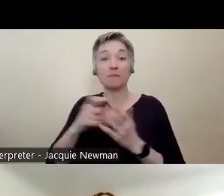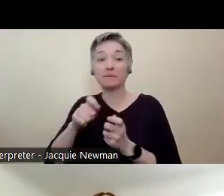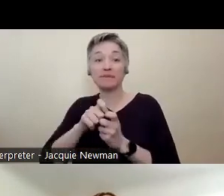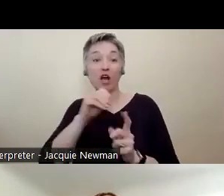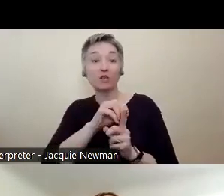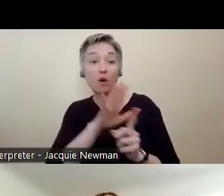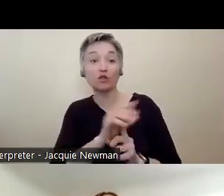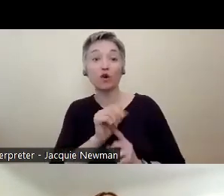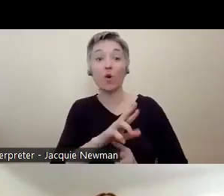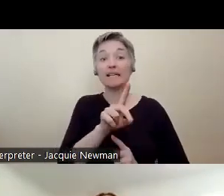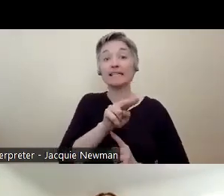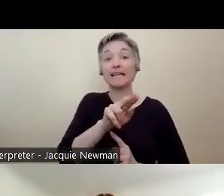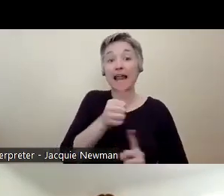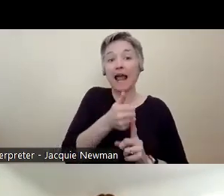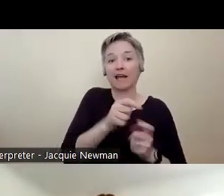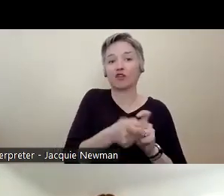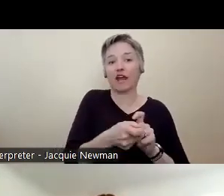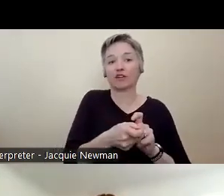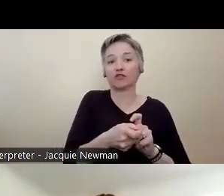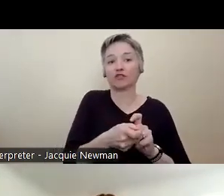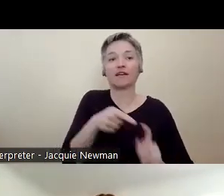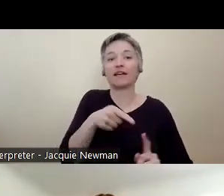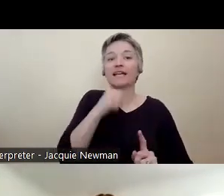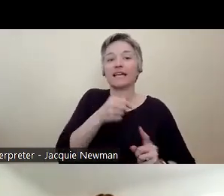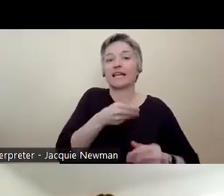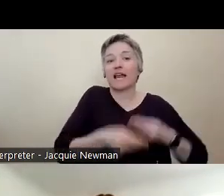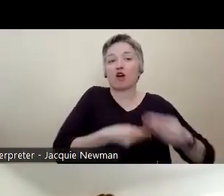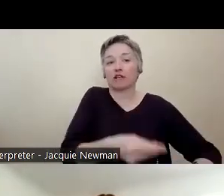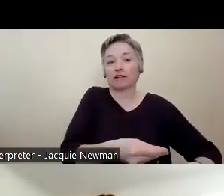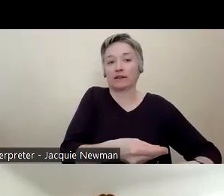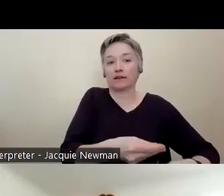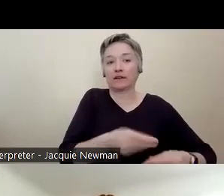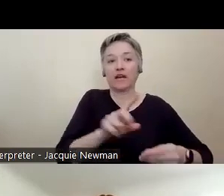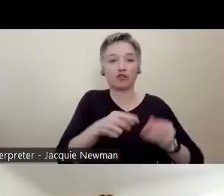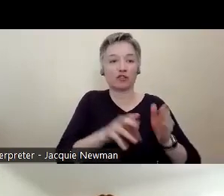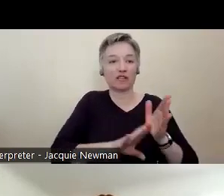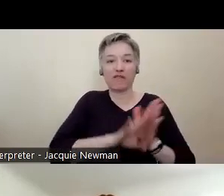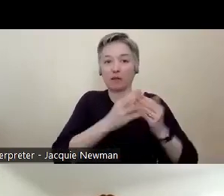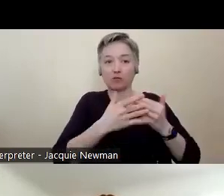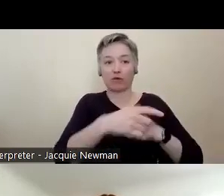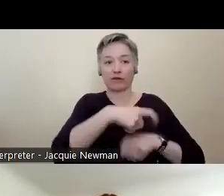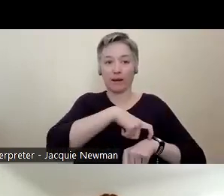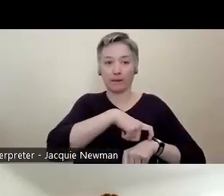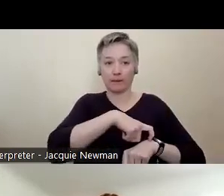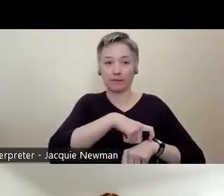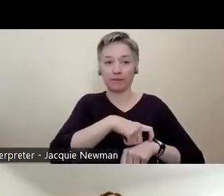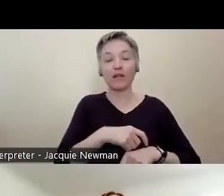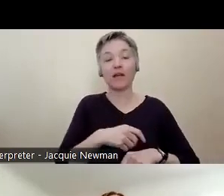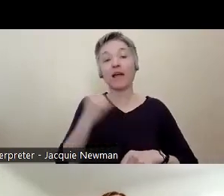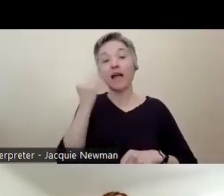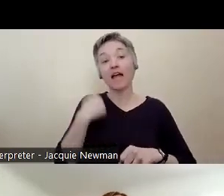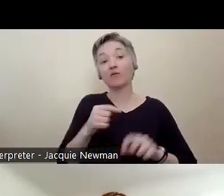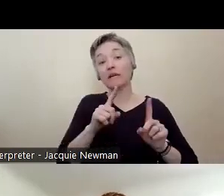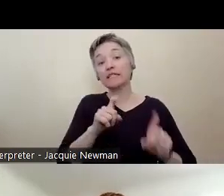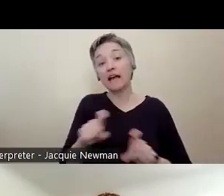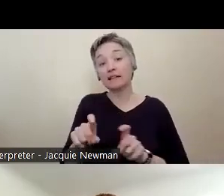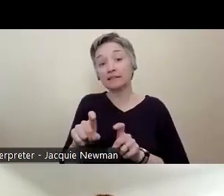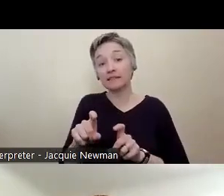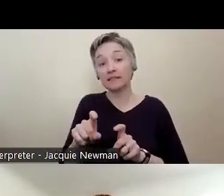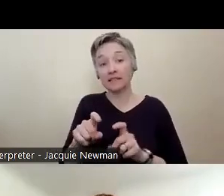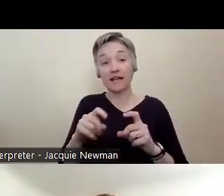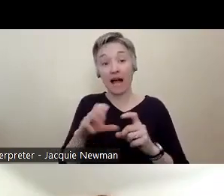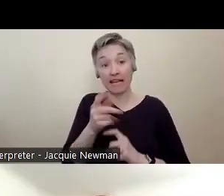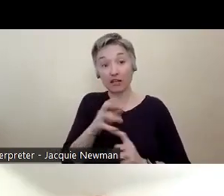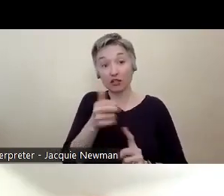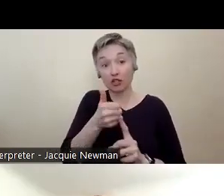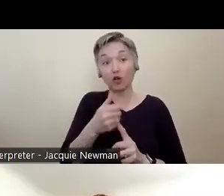not inherit this. It rose over time. And when we test cancers for sporadic gene mutations, we call that genomic testing. So that's